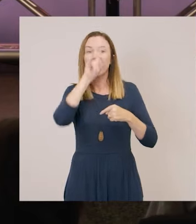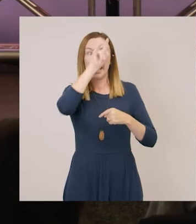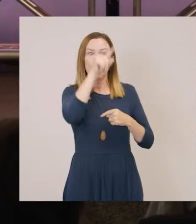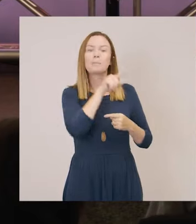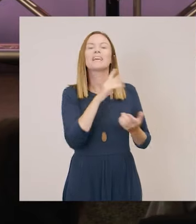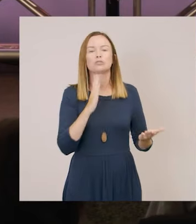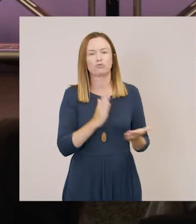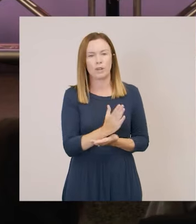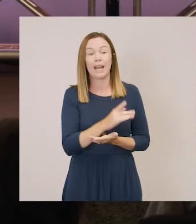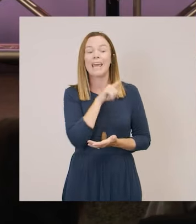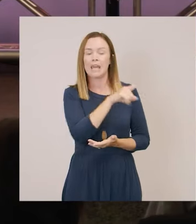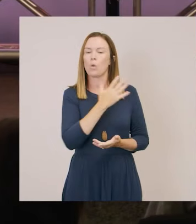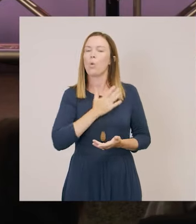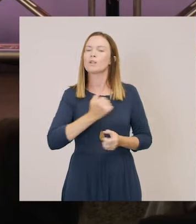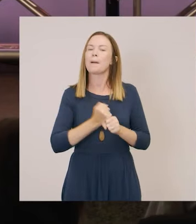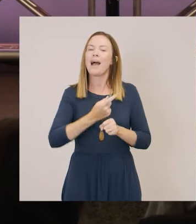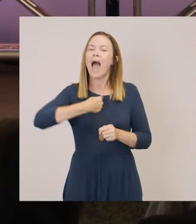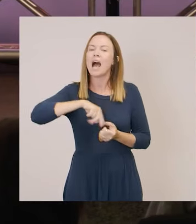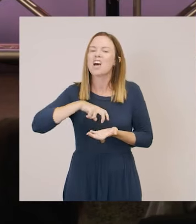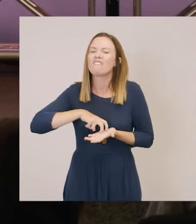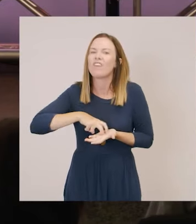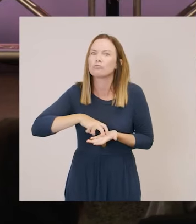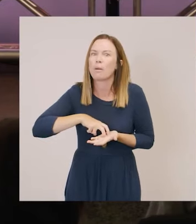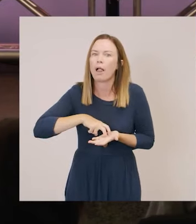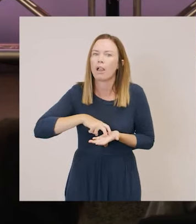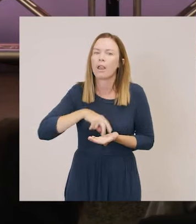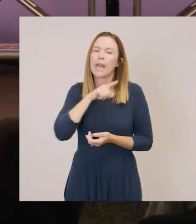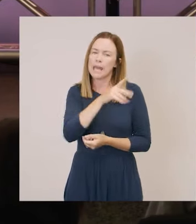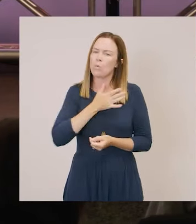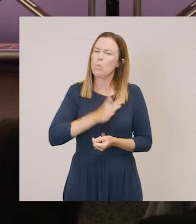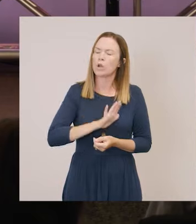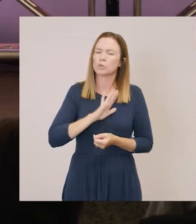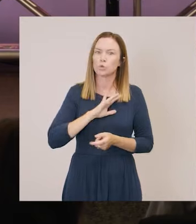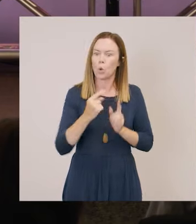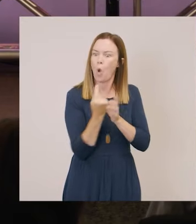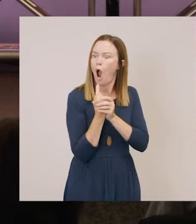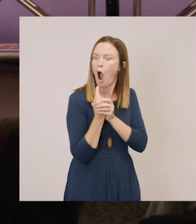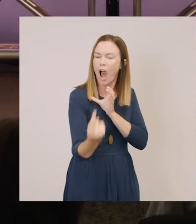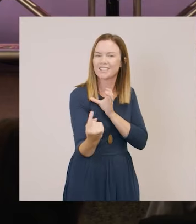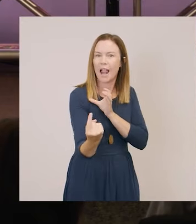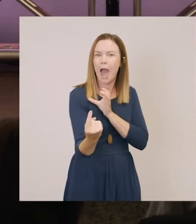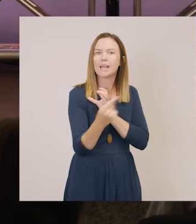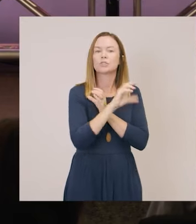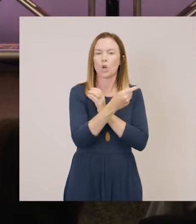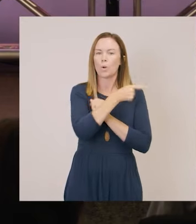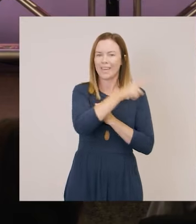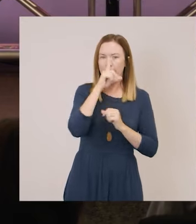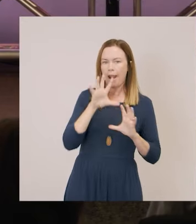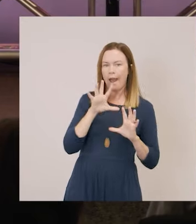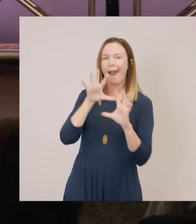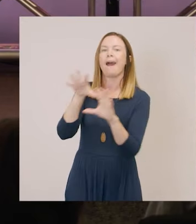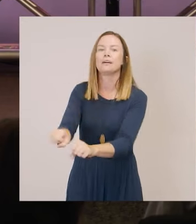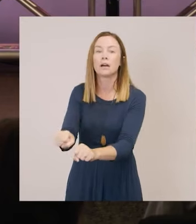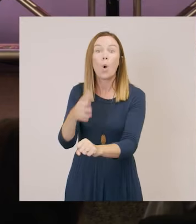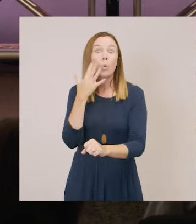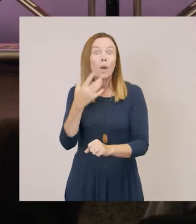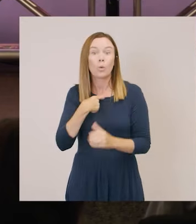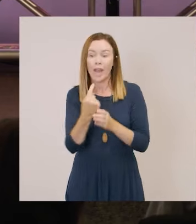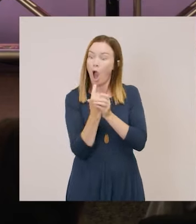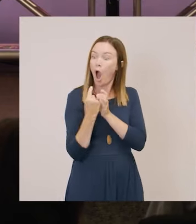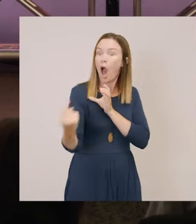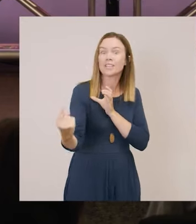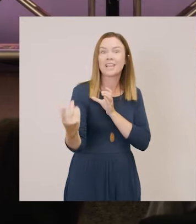he's looking to make us vulnerable. He's looking to isolate us. He's looking to pounce. It's when we're isolated and when